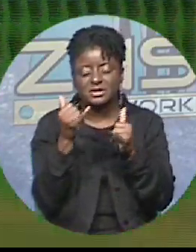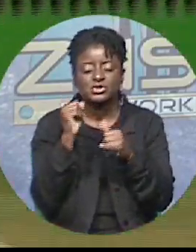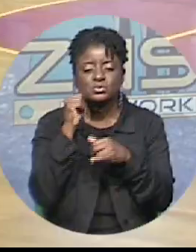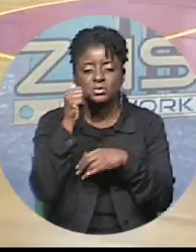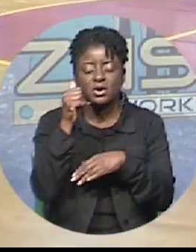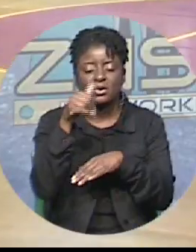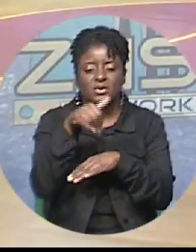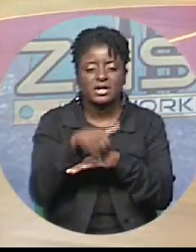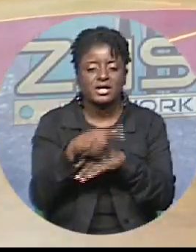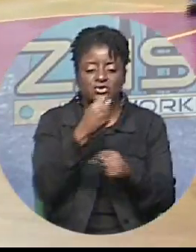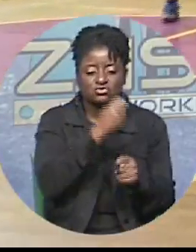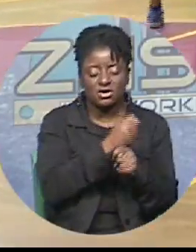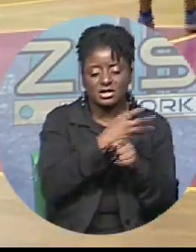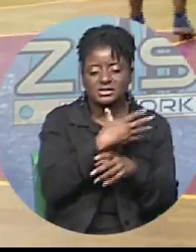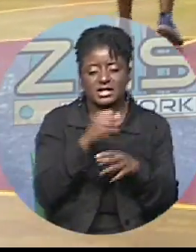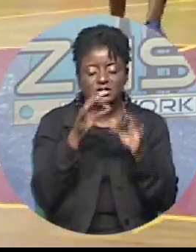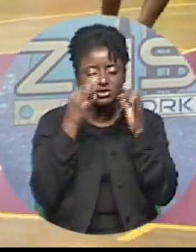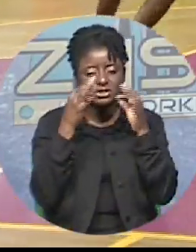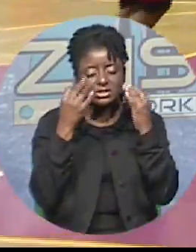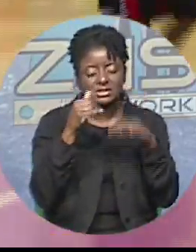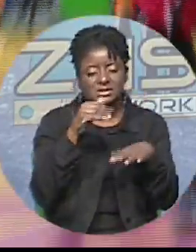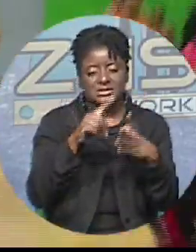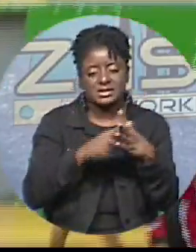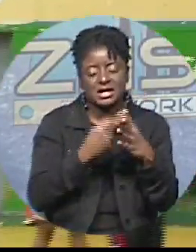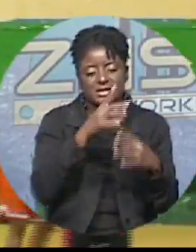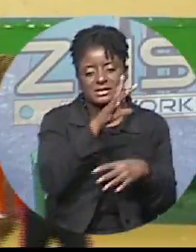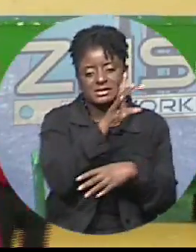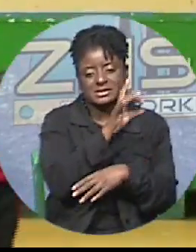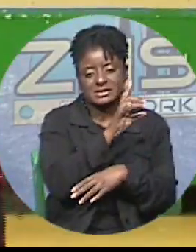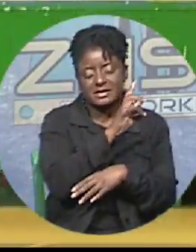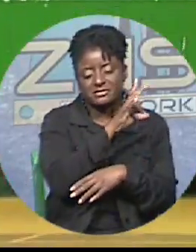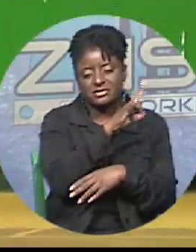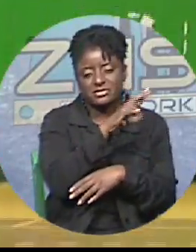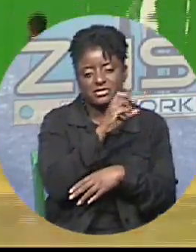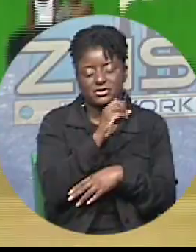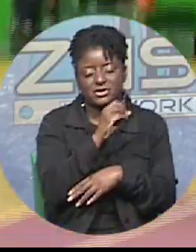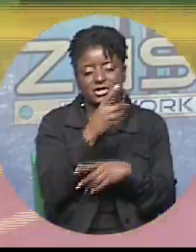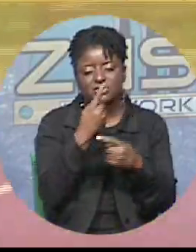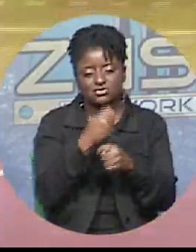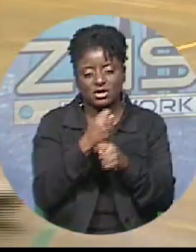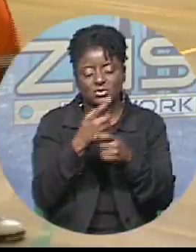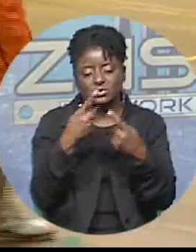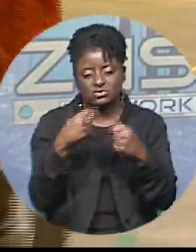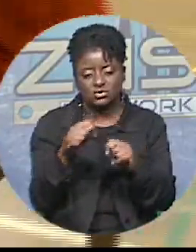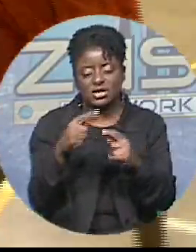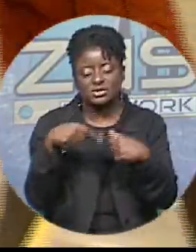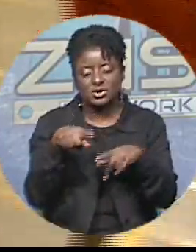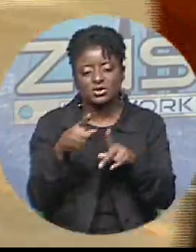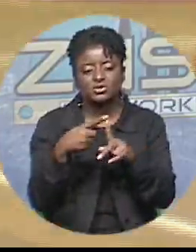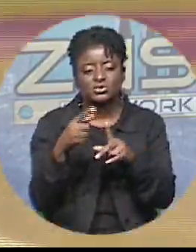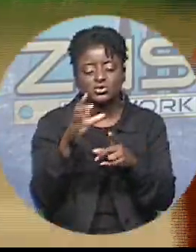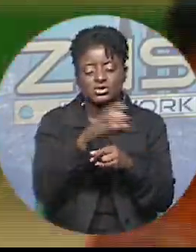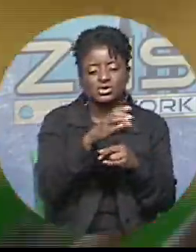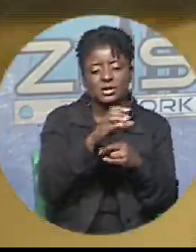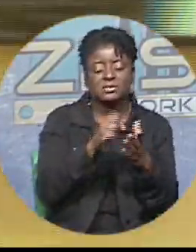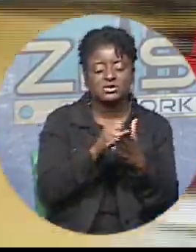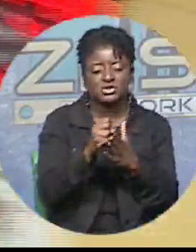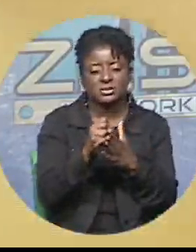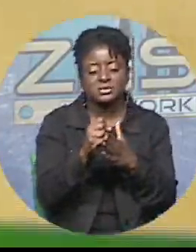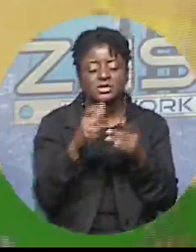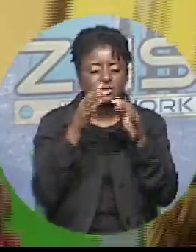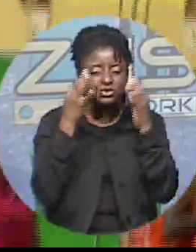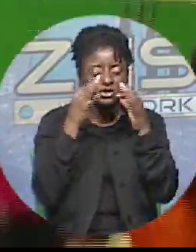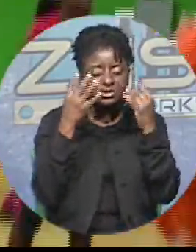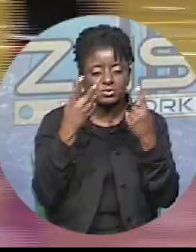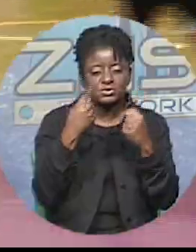Truckers and Cheetahs start things off at 7:30. The Truckers will try and move on into the championship, while the Cheetahs, they will try and force